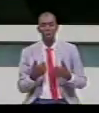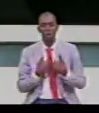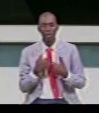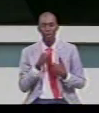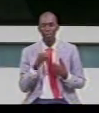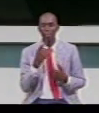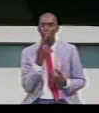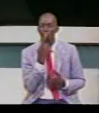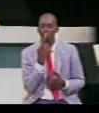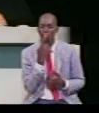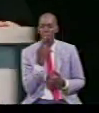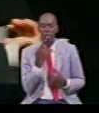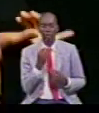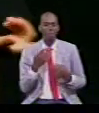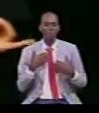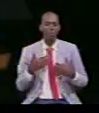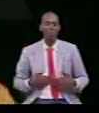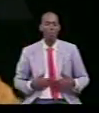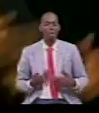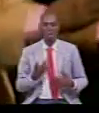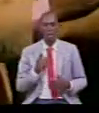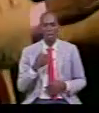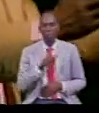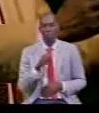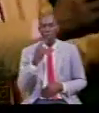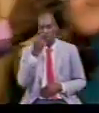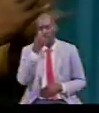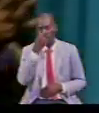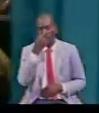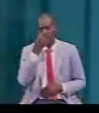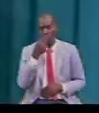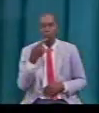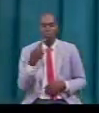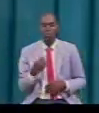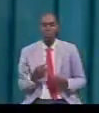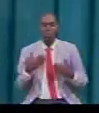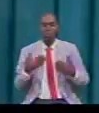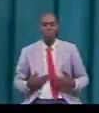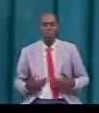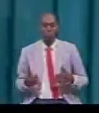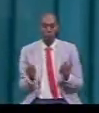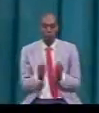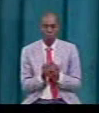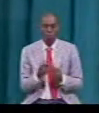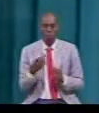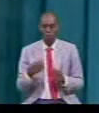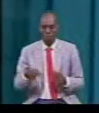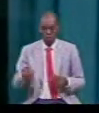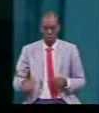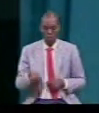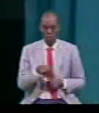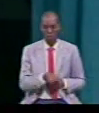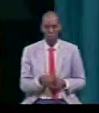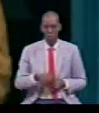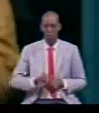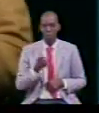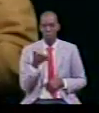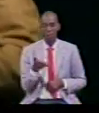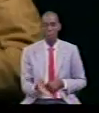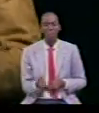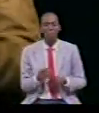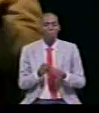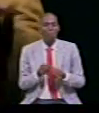body having the nose, the body, the legs are not cut off, they are there, but the